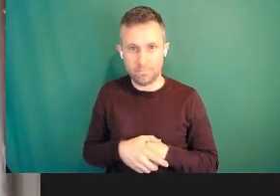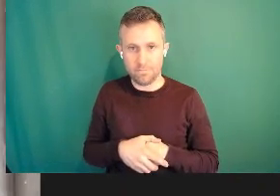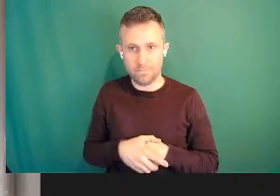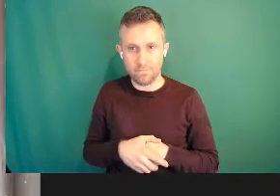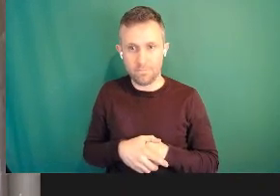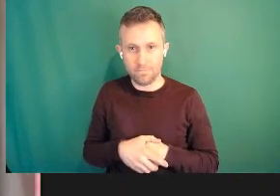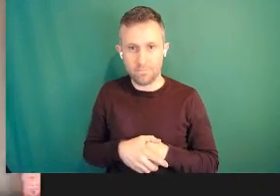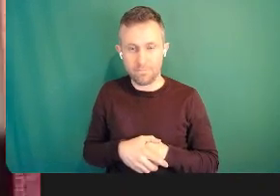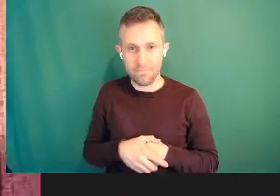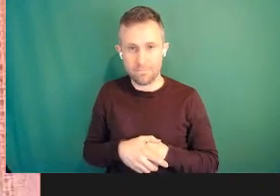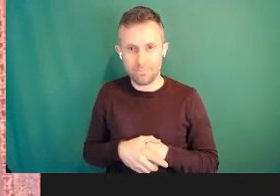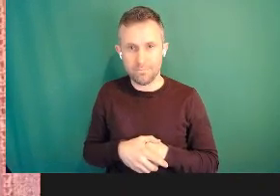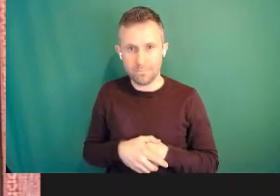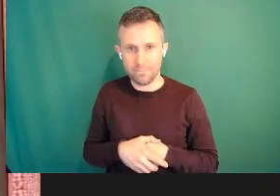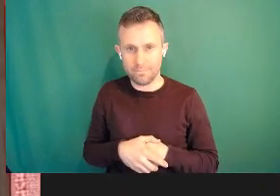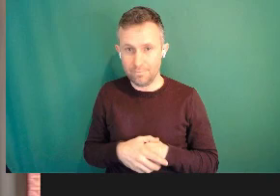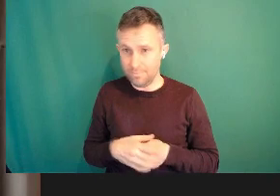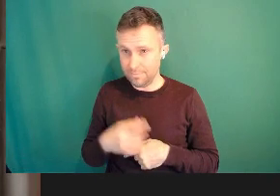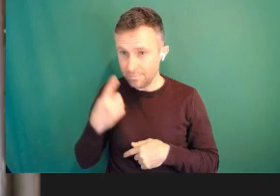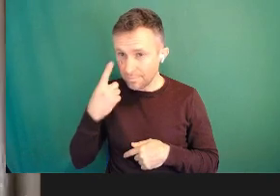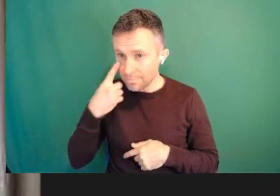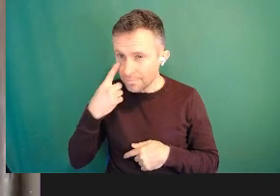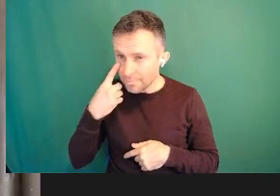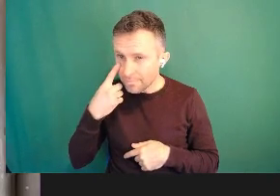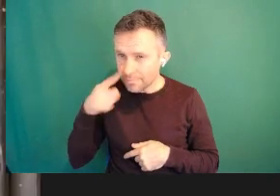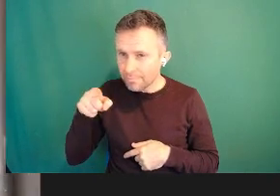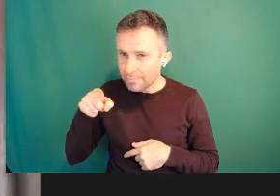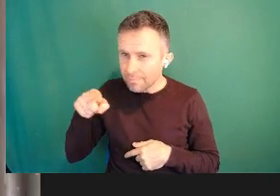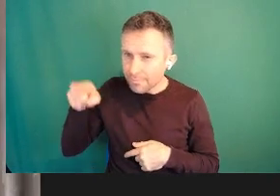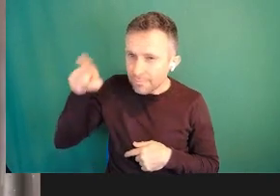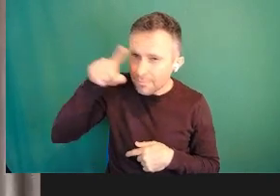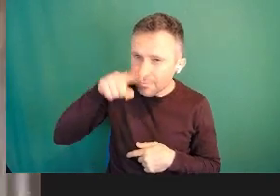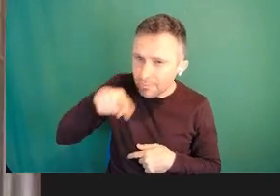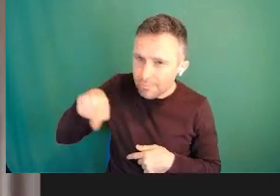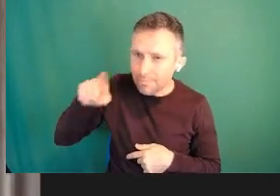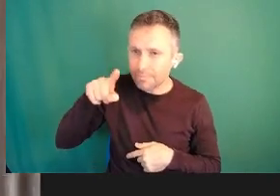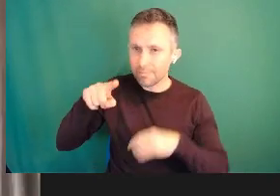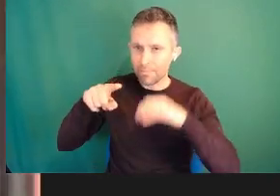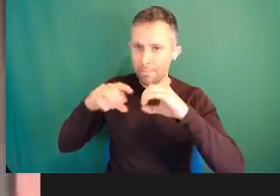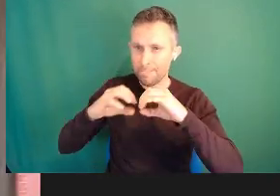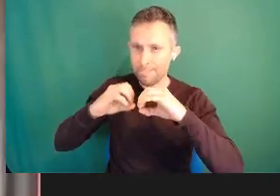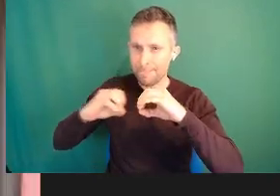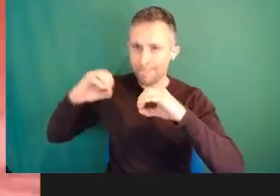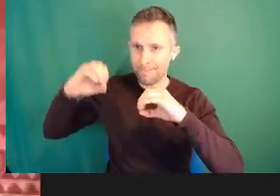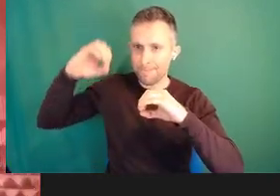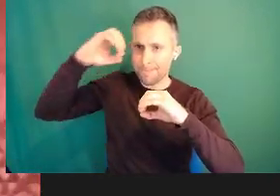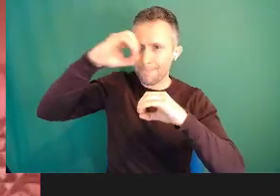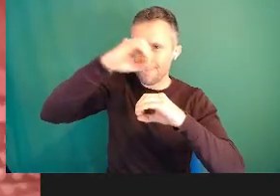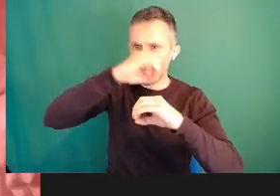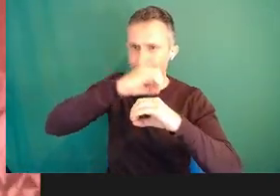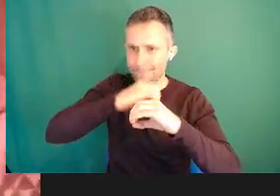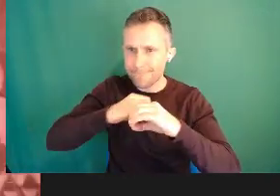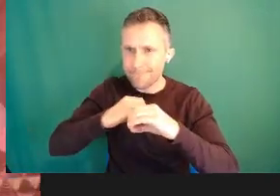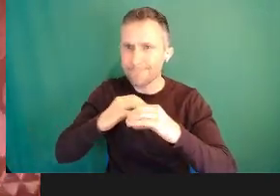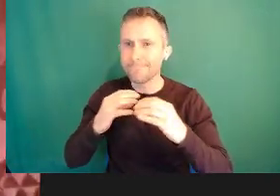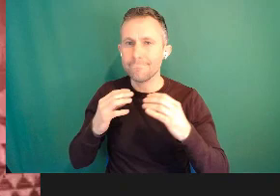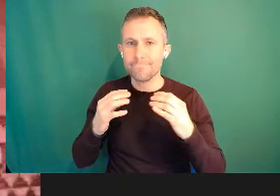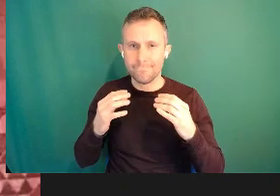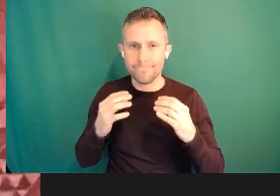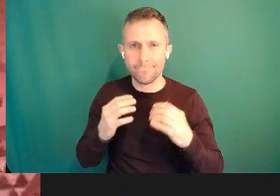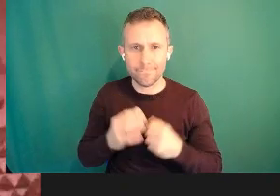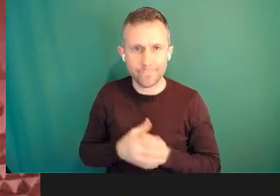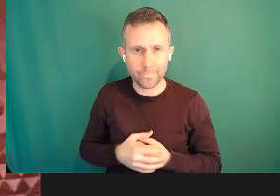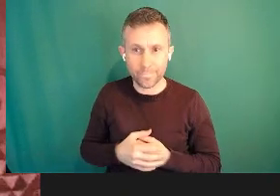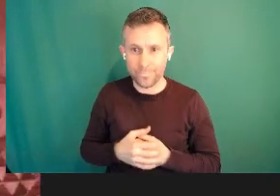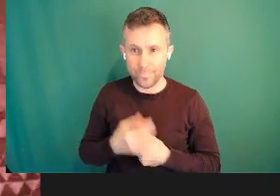make out one big circle, and then there's a couple of other circles. I'm going to try and point them out to you. So you've got a